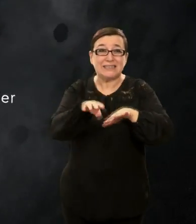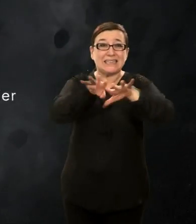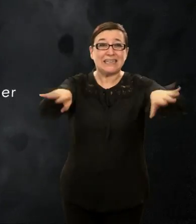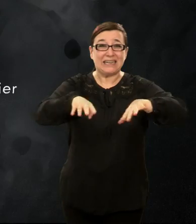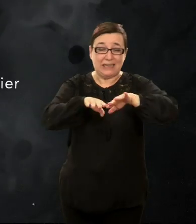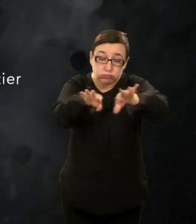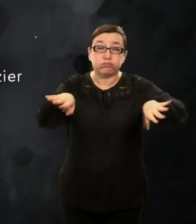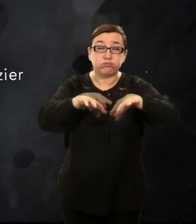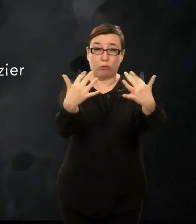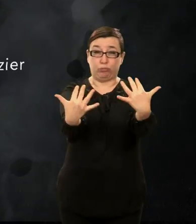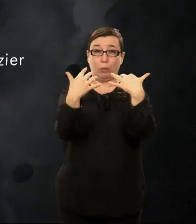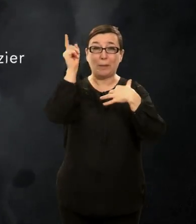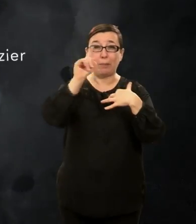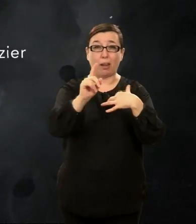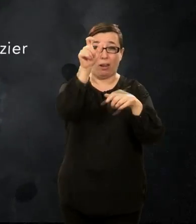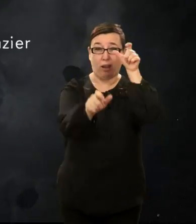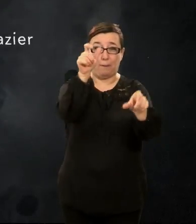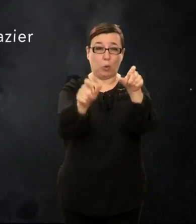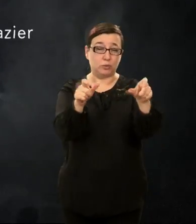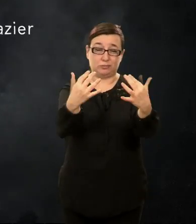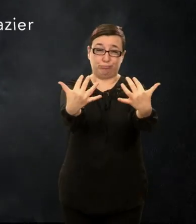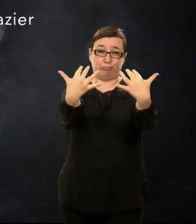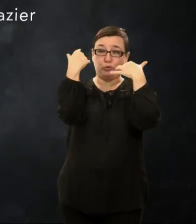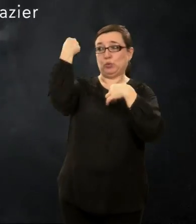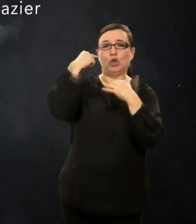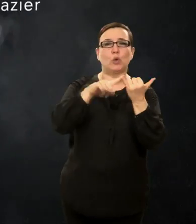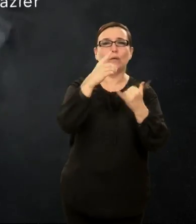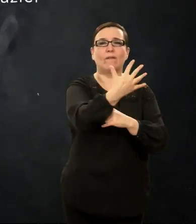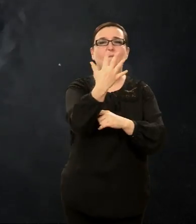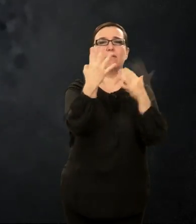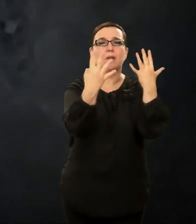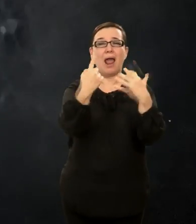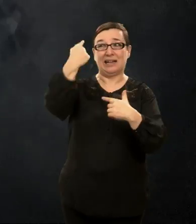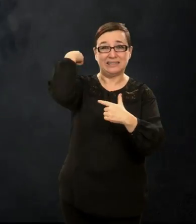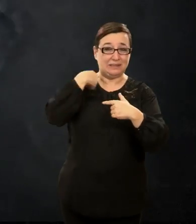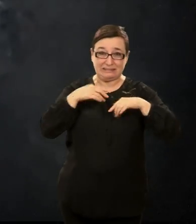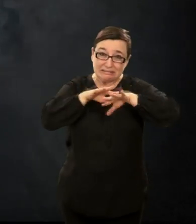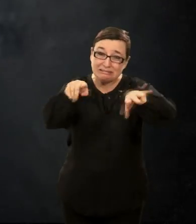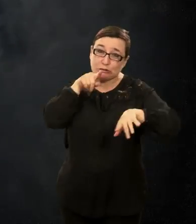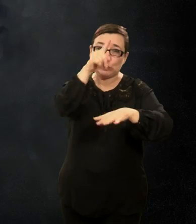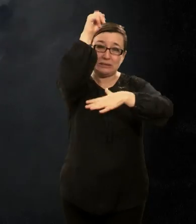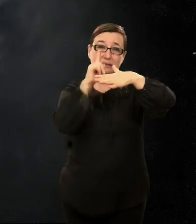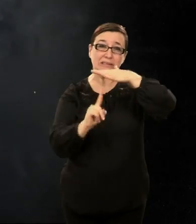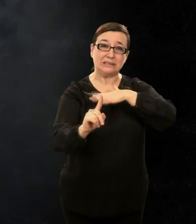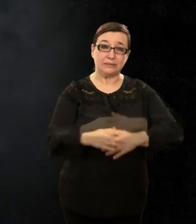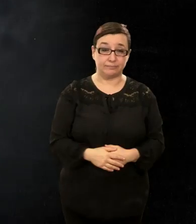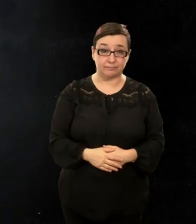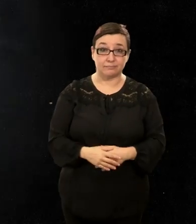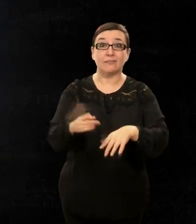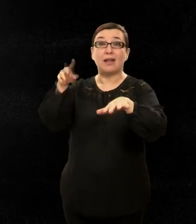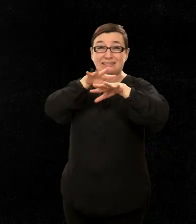sea and swim through a mass of fleeing U-boat men towards the U-559. They are followed by Navy